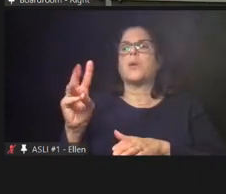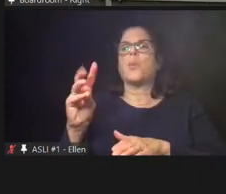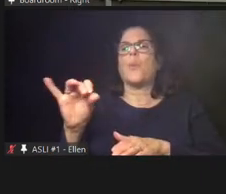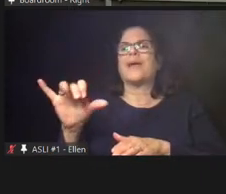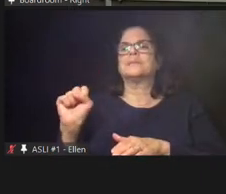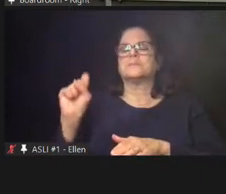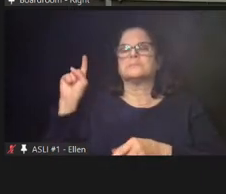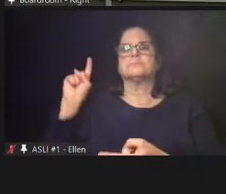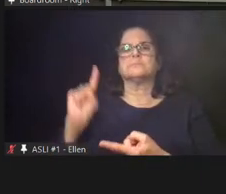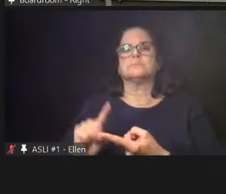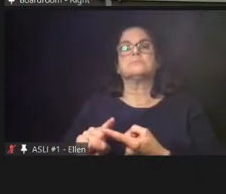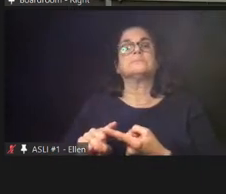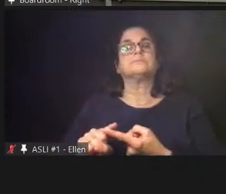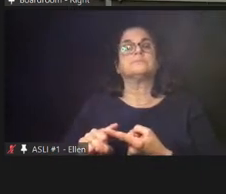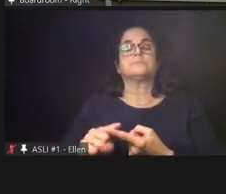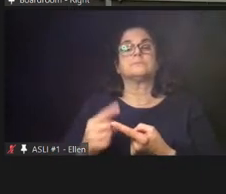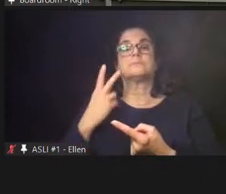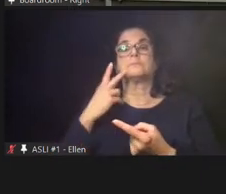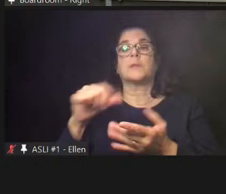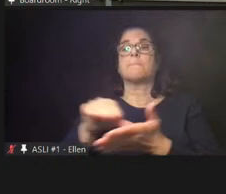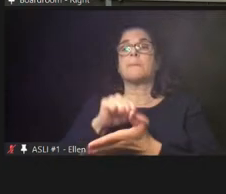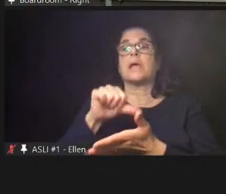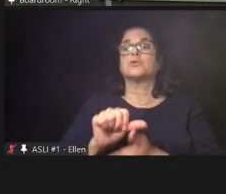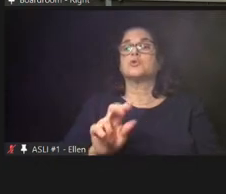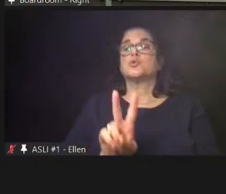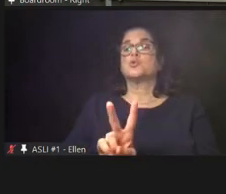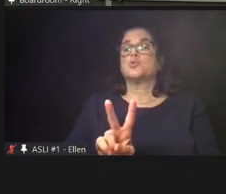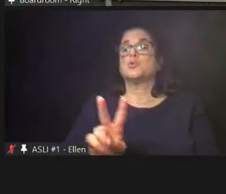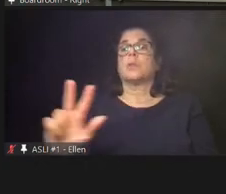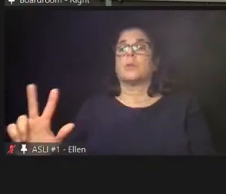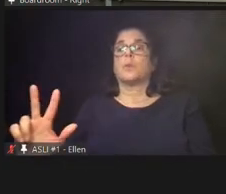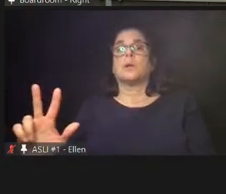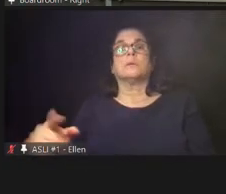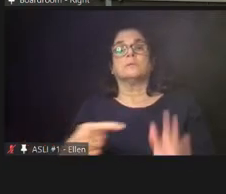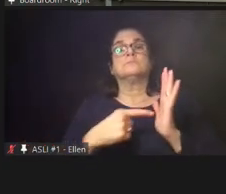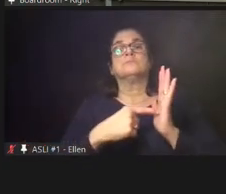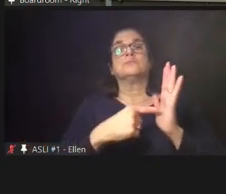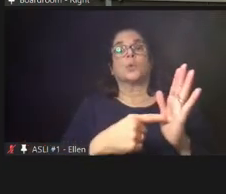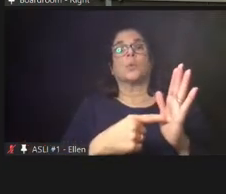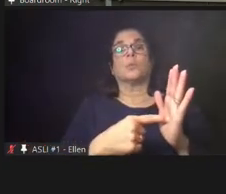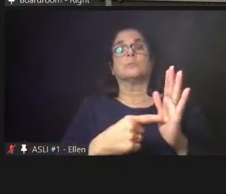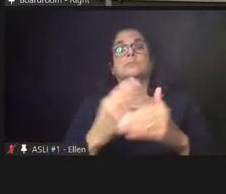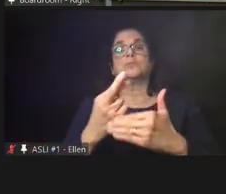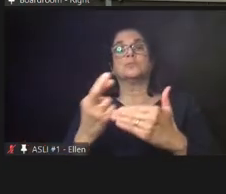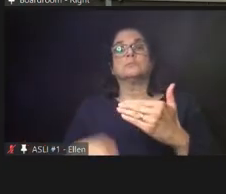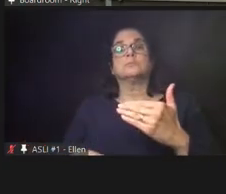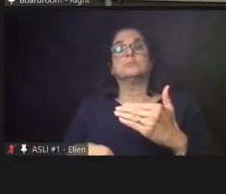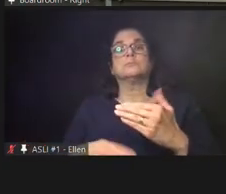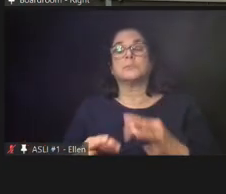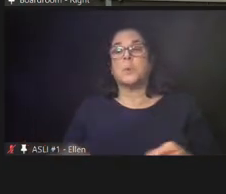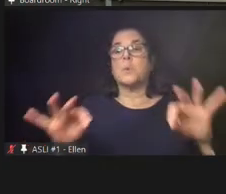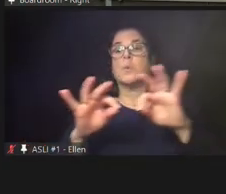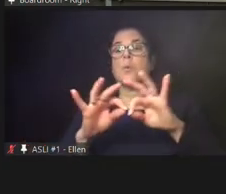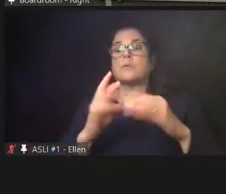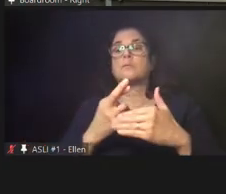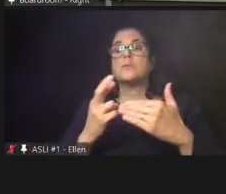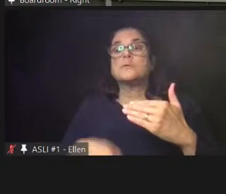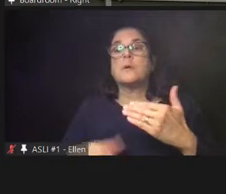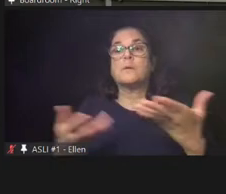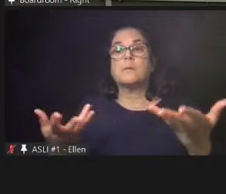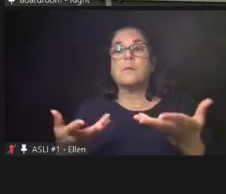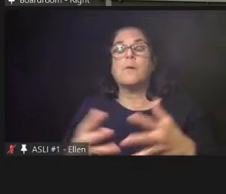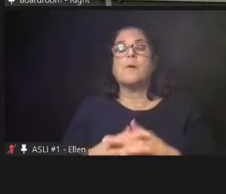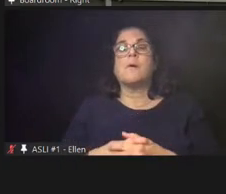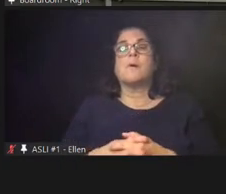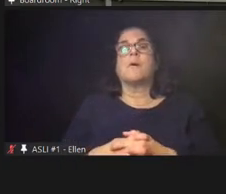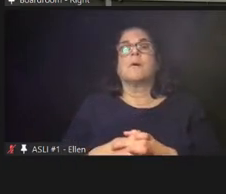the Meeting the Moment scorecard show the results from our service optimization work. Key takeaways from our recent rail schedule